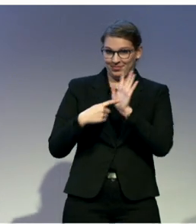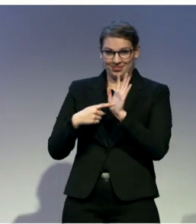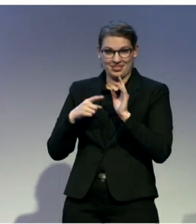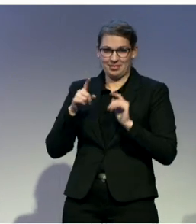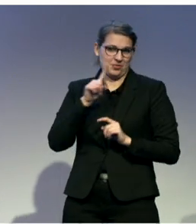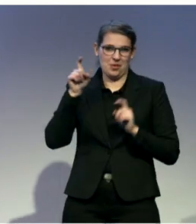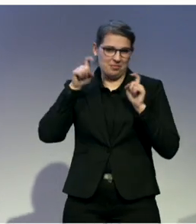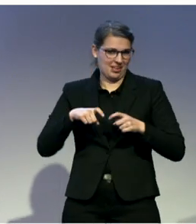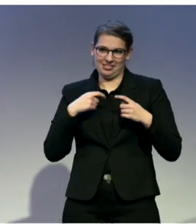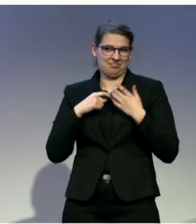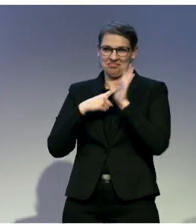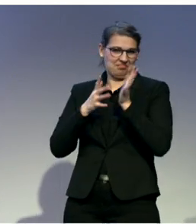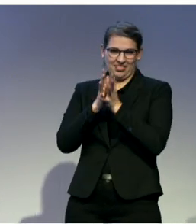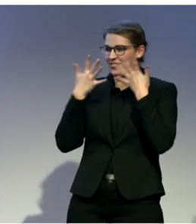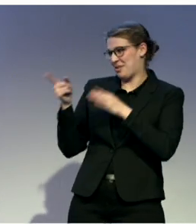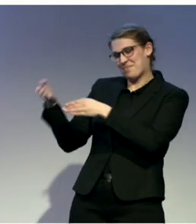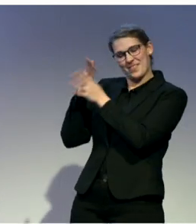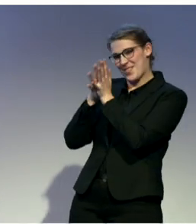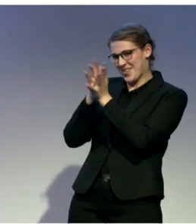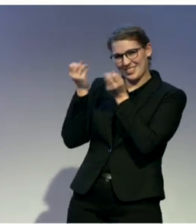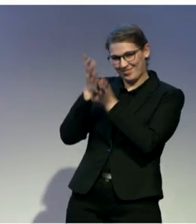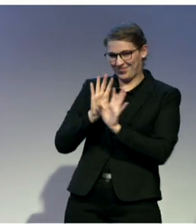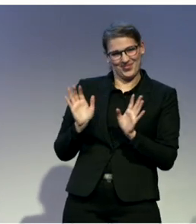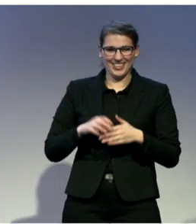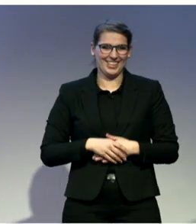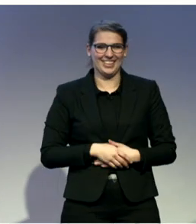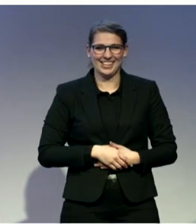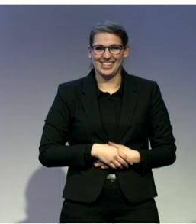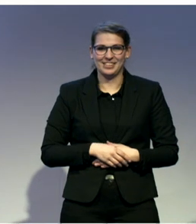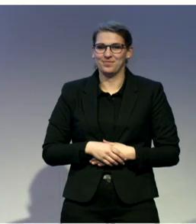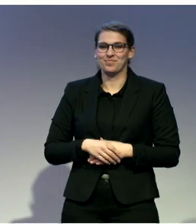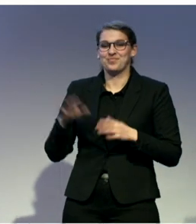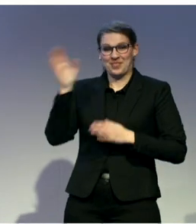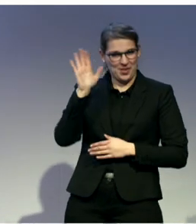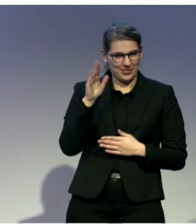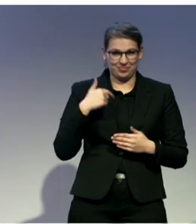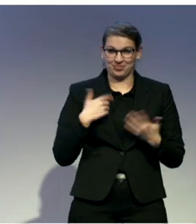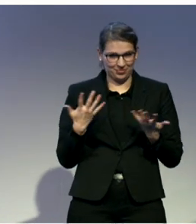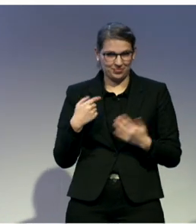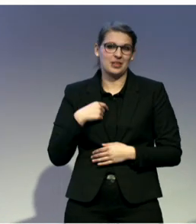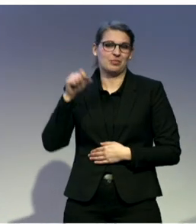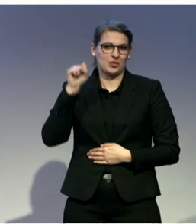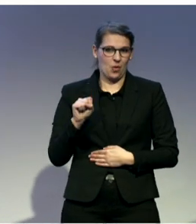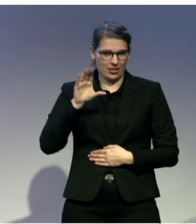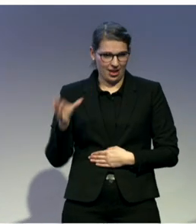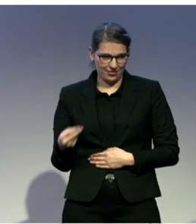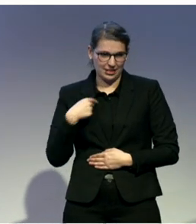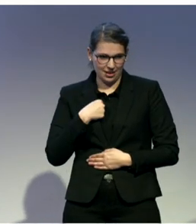Hello from South Africa. So we have a big problem in South Africa. Our numbers are fairly large when it comes to South African sign